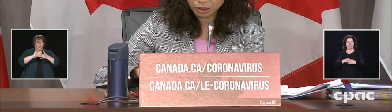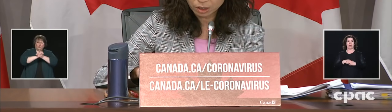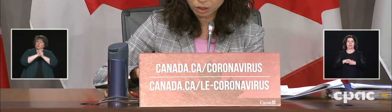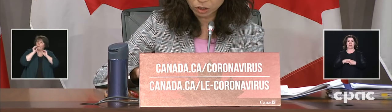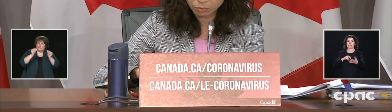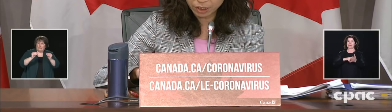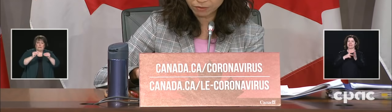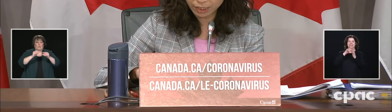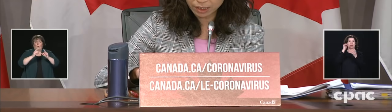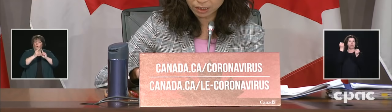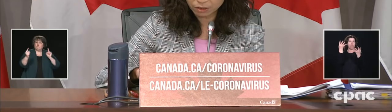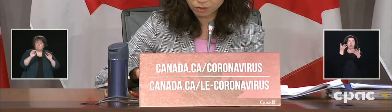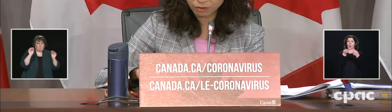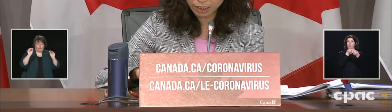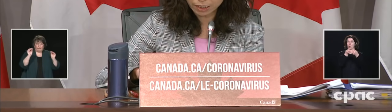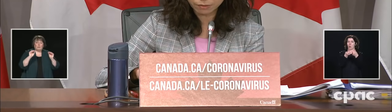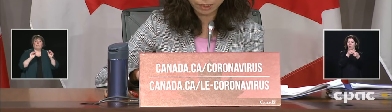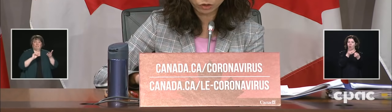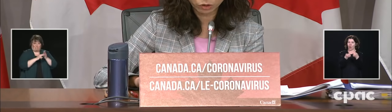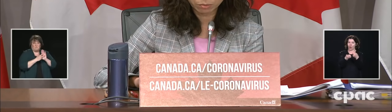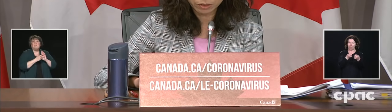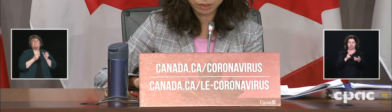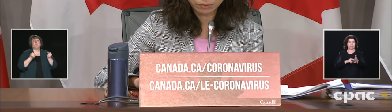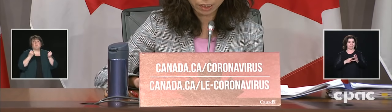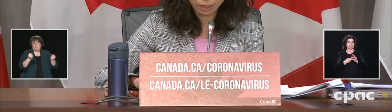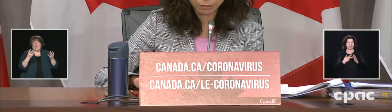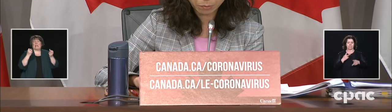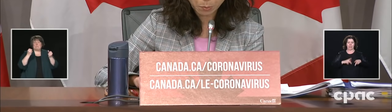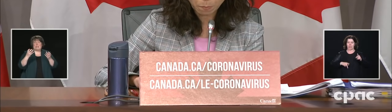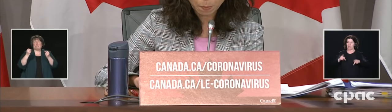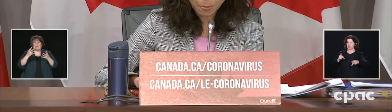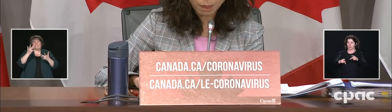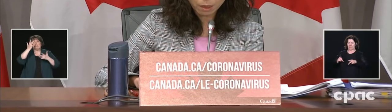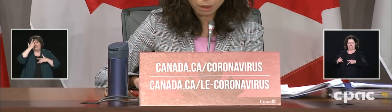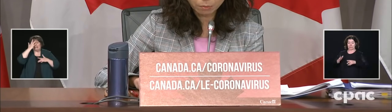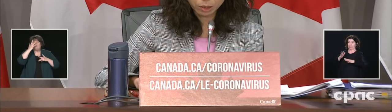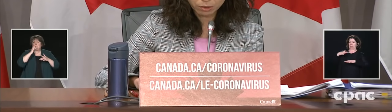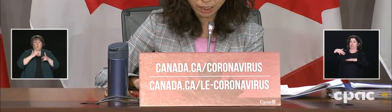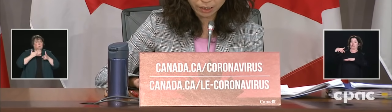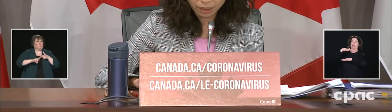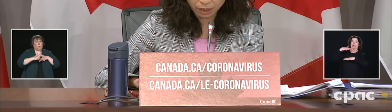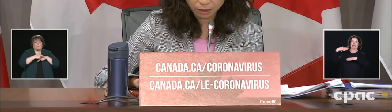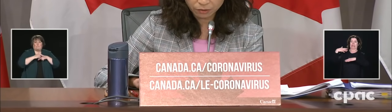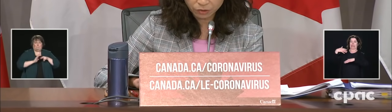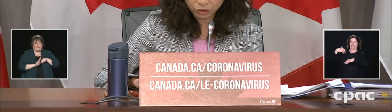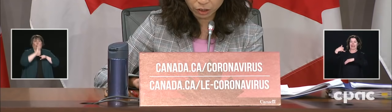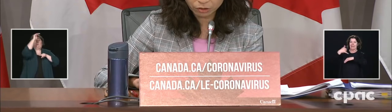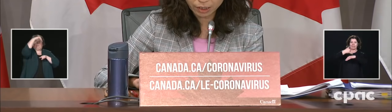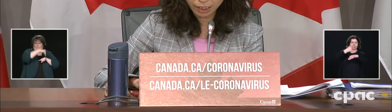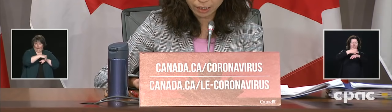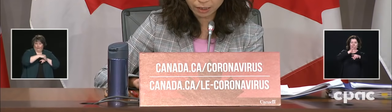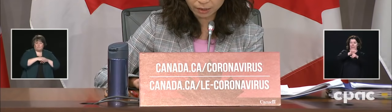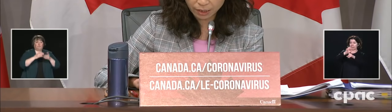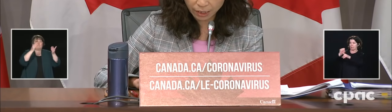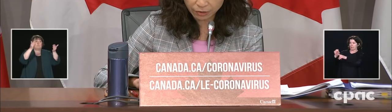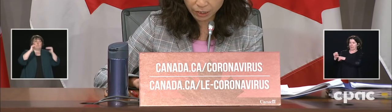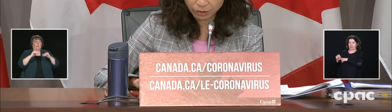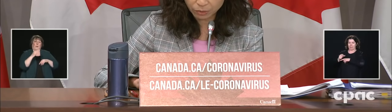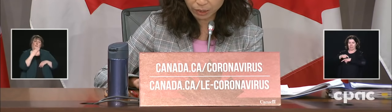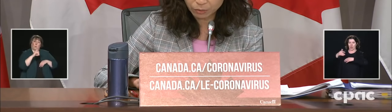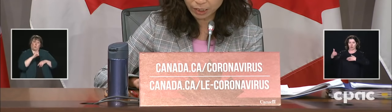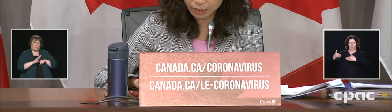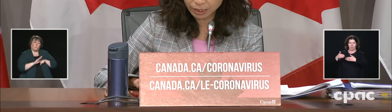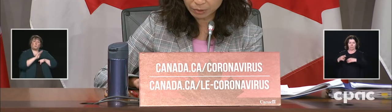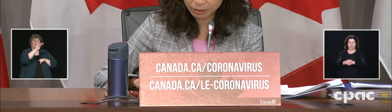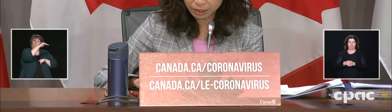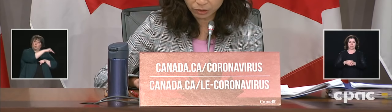population could be infected over a relatively short period of time. The blue line curve shows a scenario